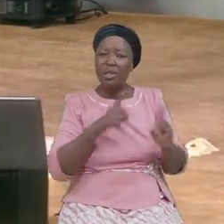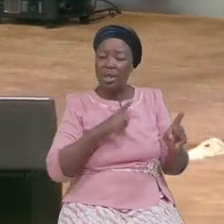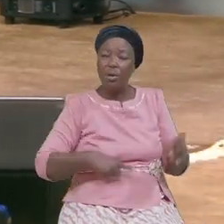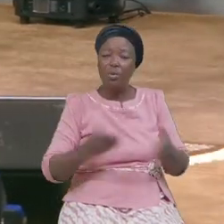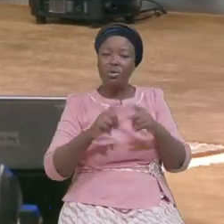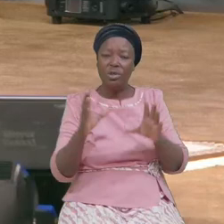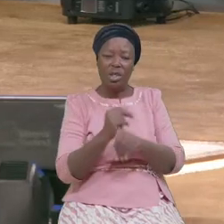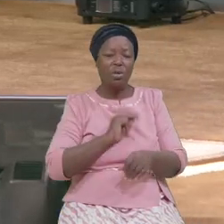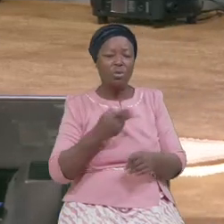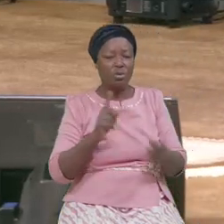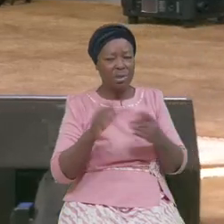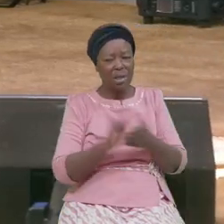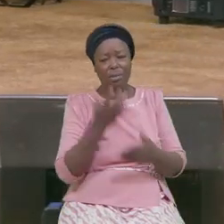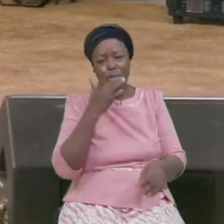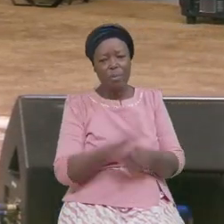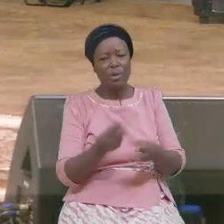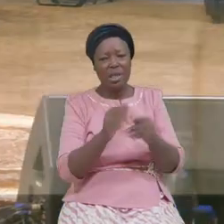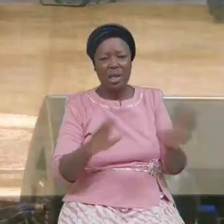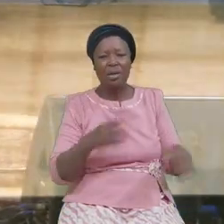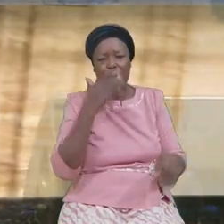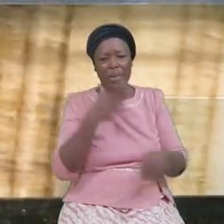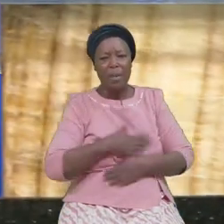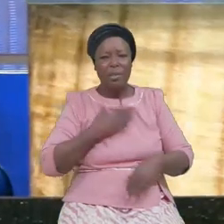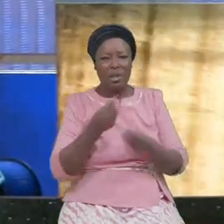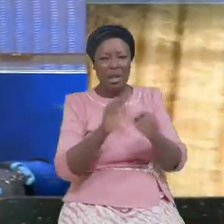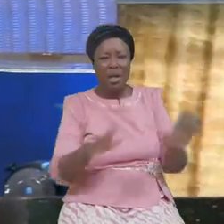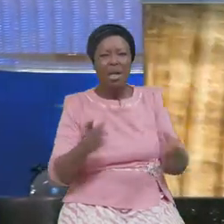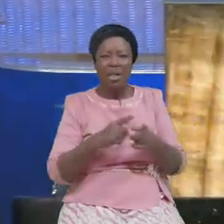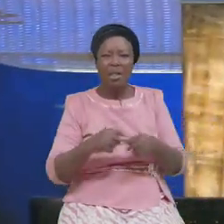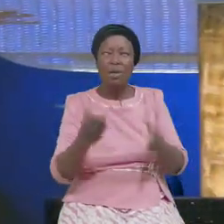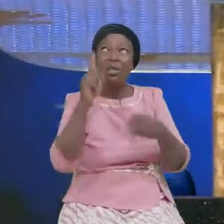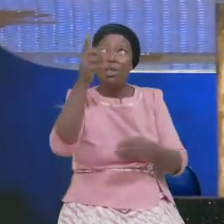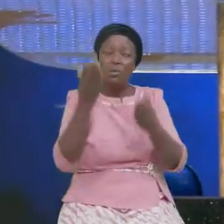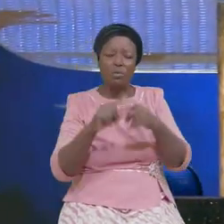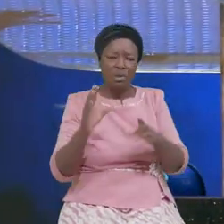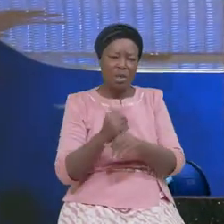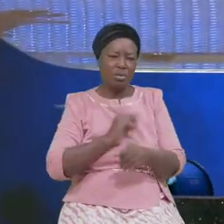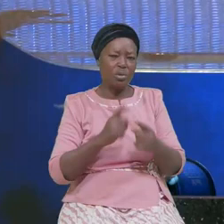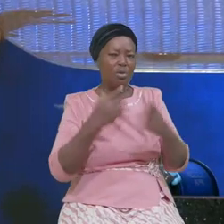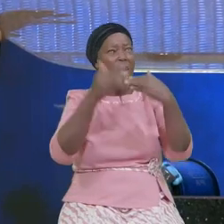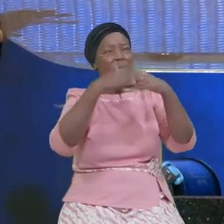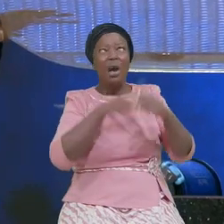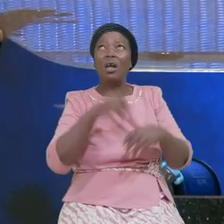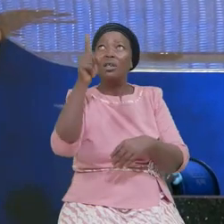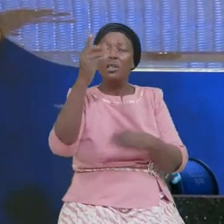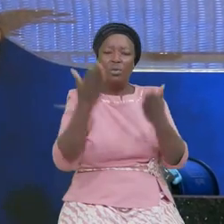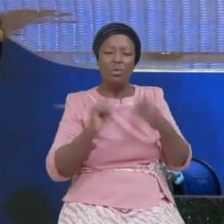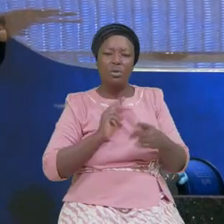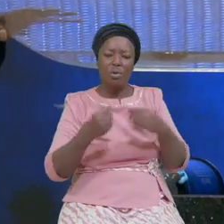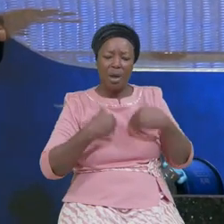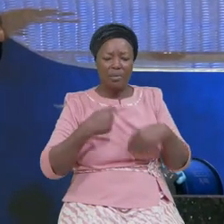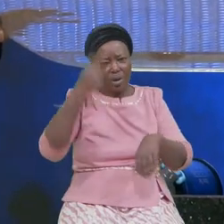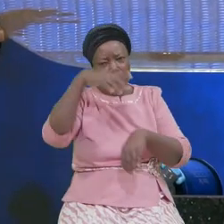promised land, the pleasant land, the perfect land. He wants to take us to heaven. And he wants us to have the wisdom